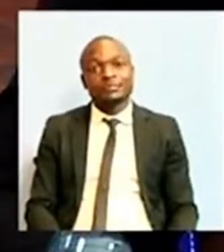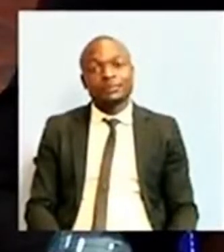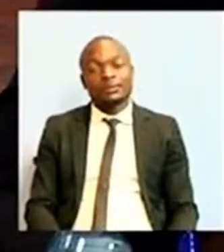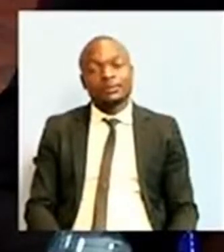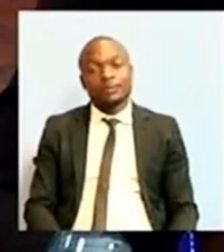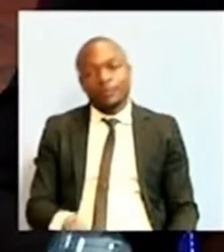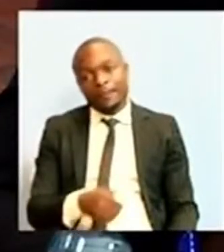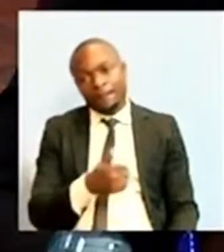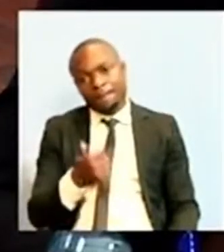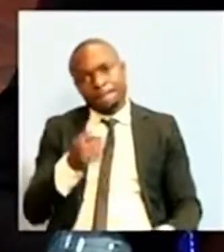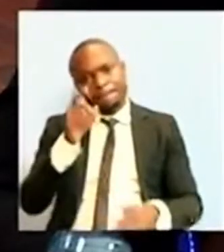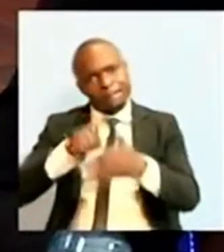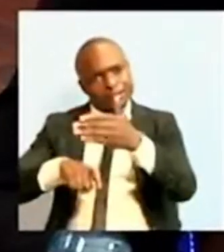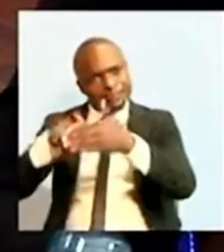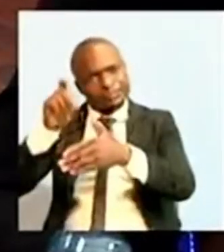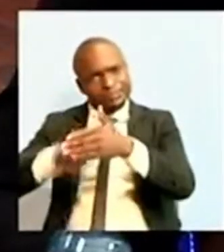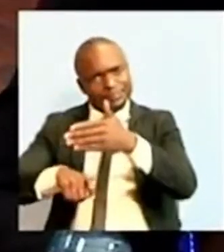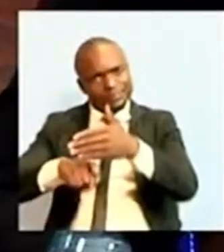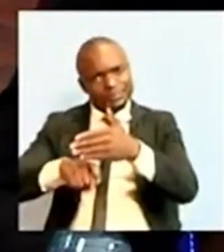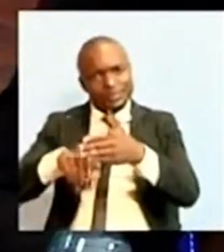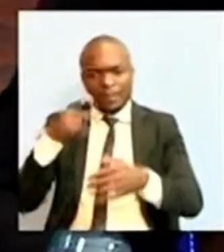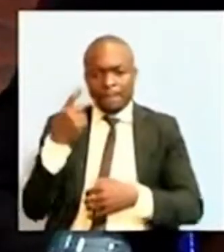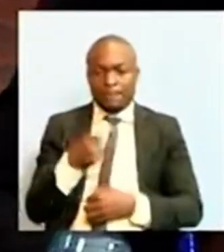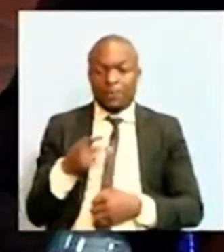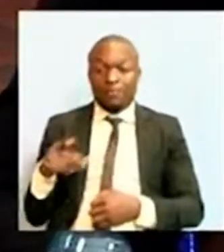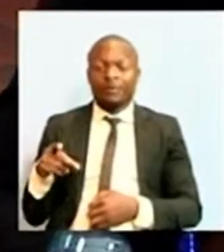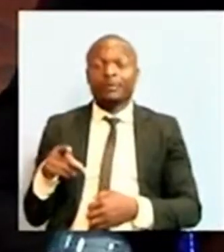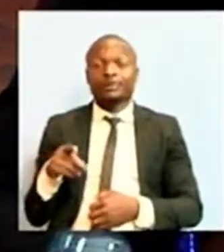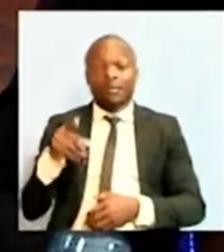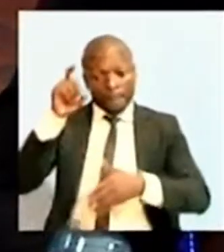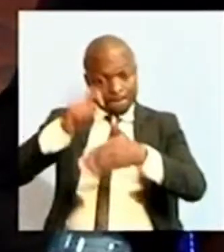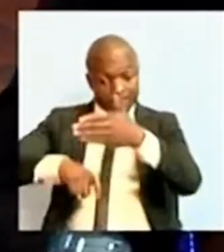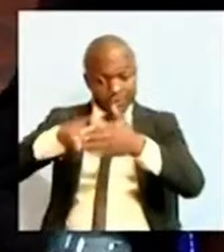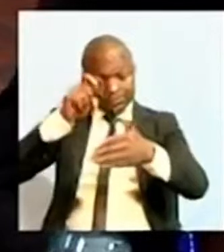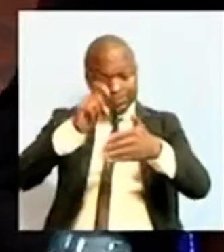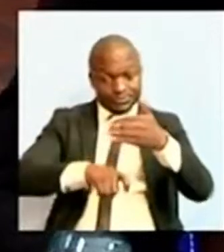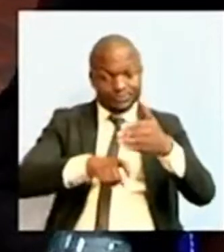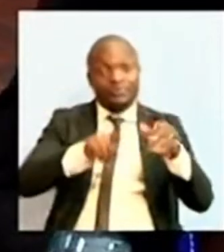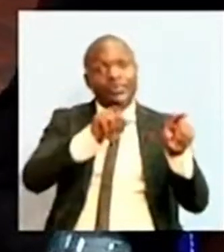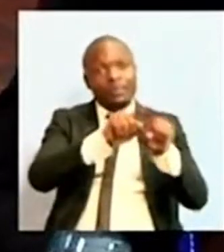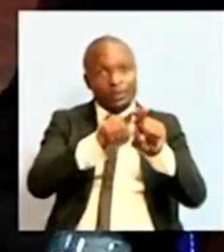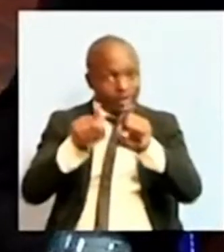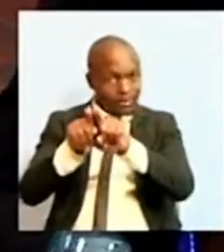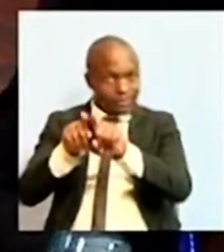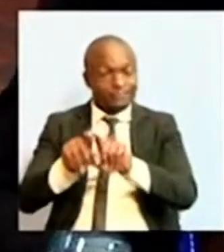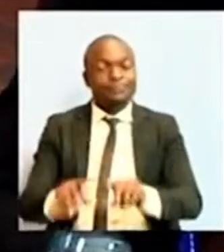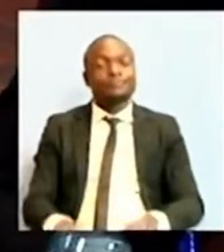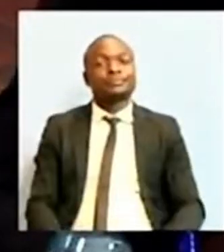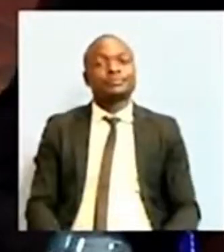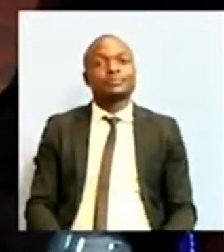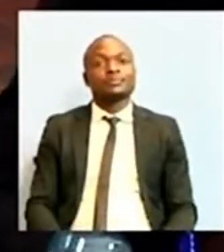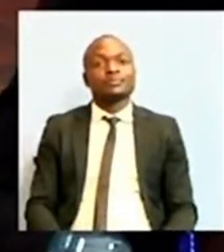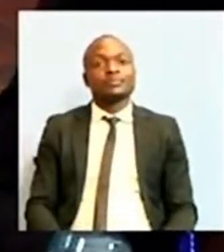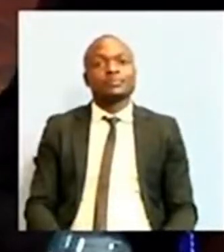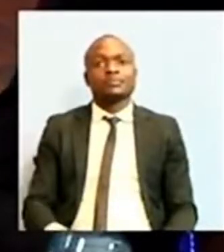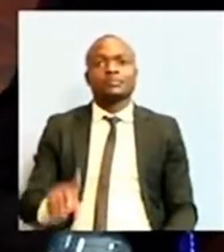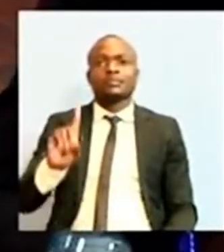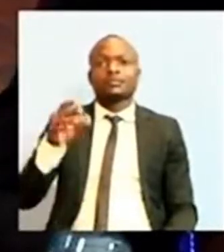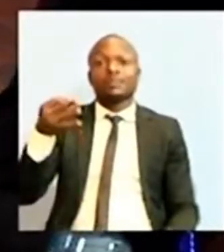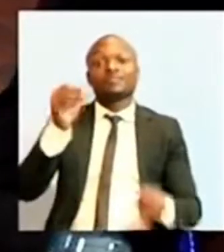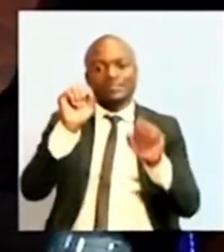levies, the property rates, as well as DF can